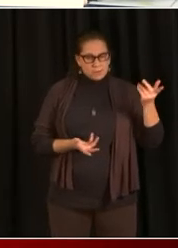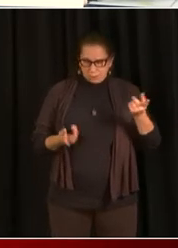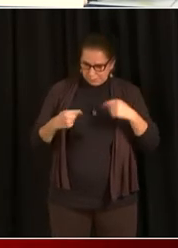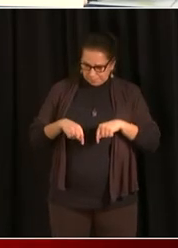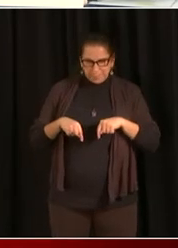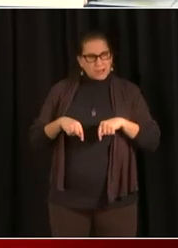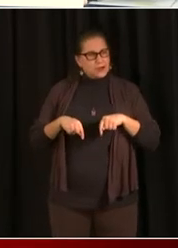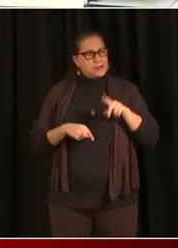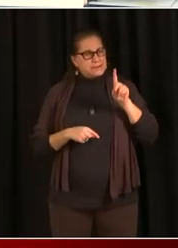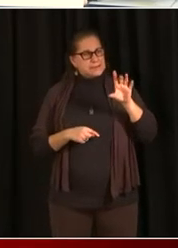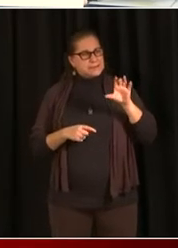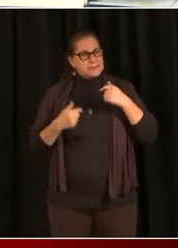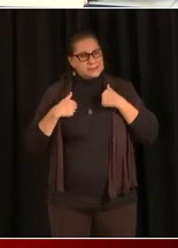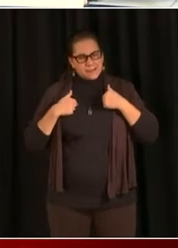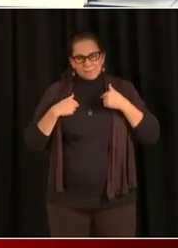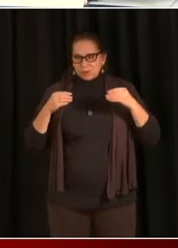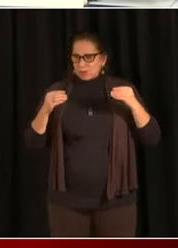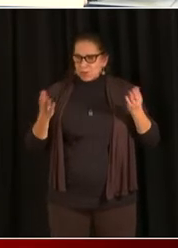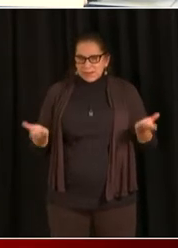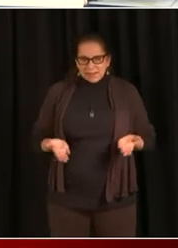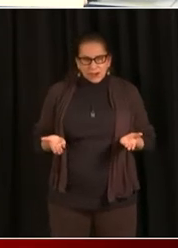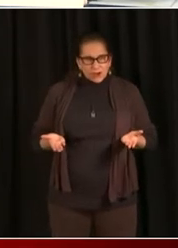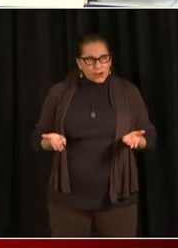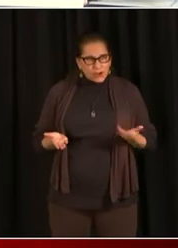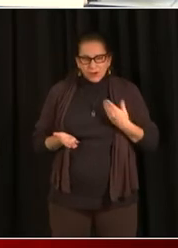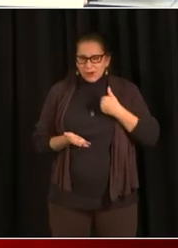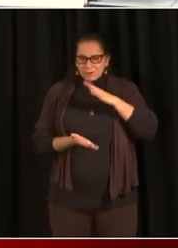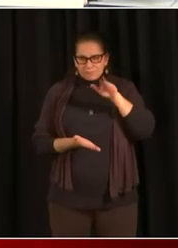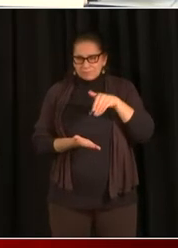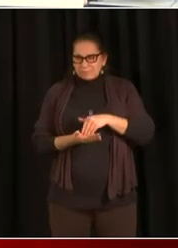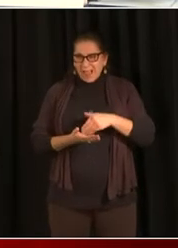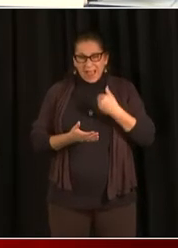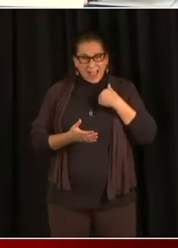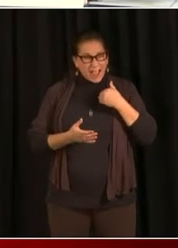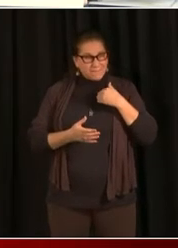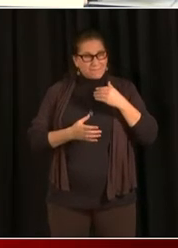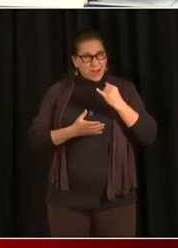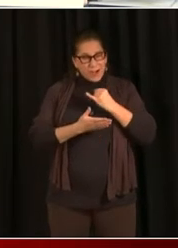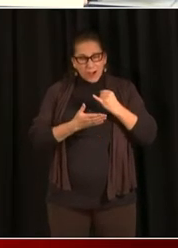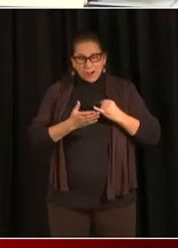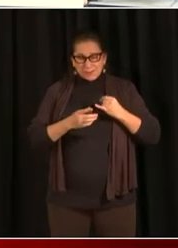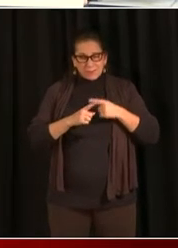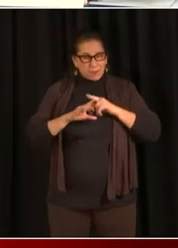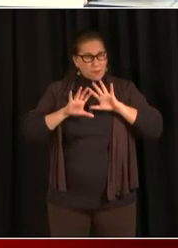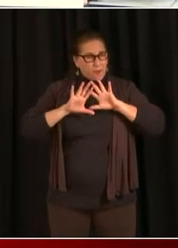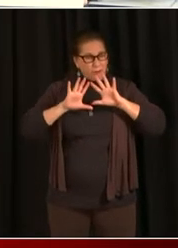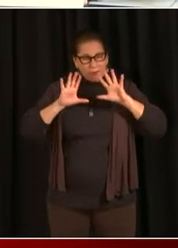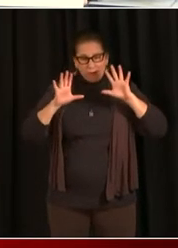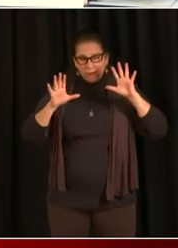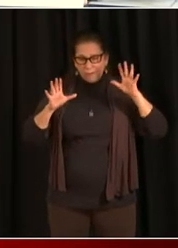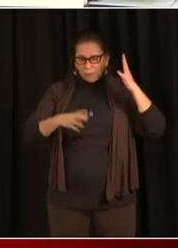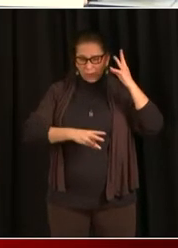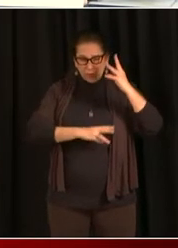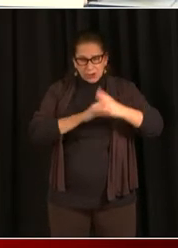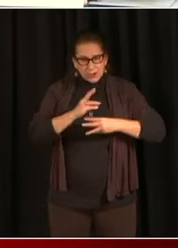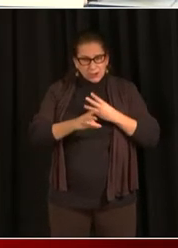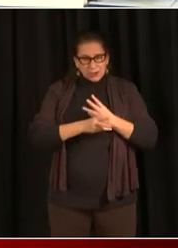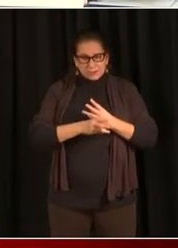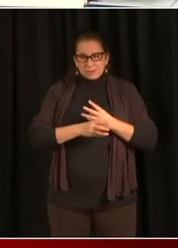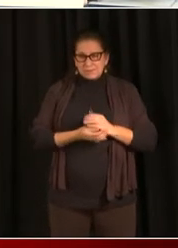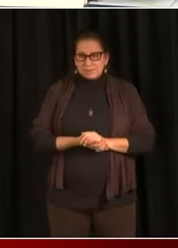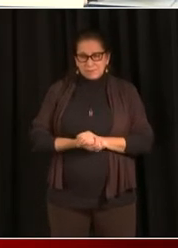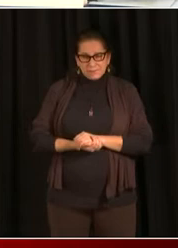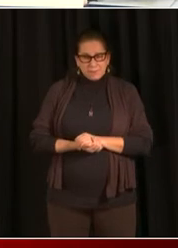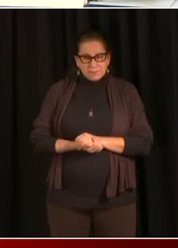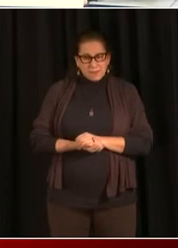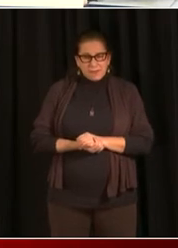been DC. It's the epicenter of international relations, finance, politics. Anything